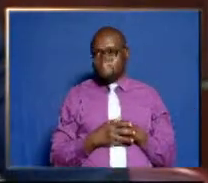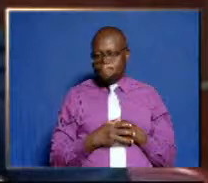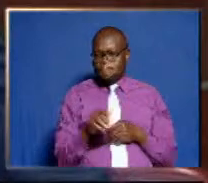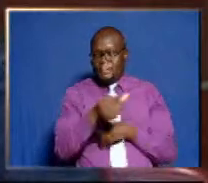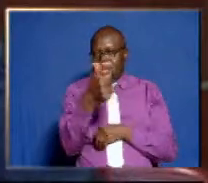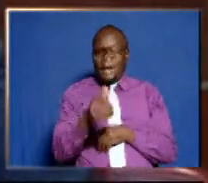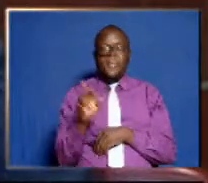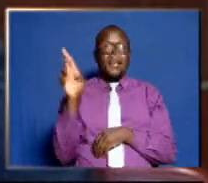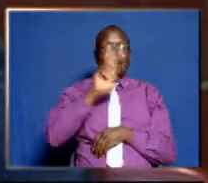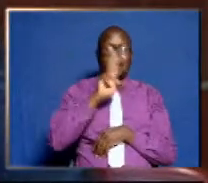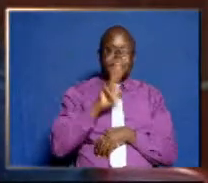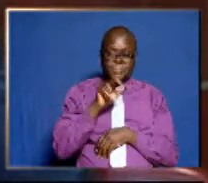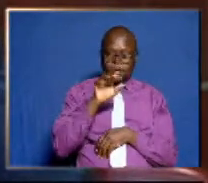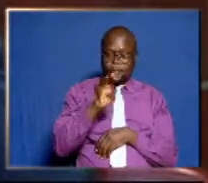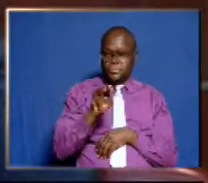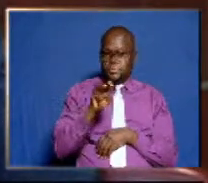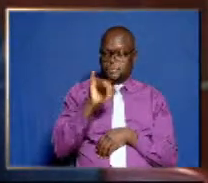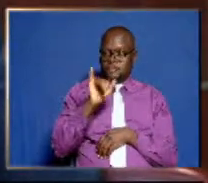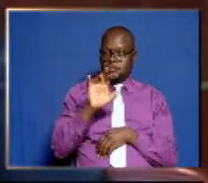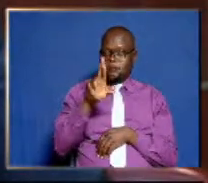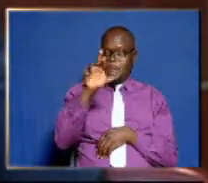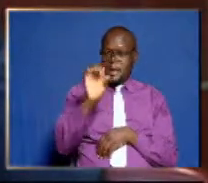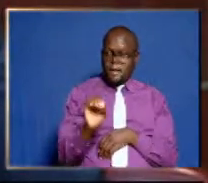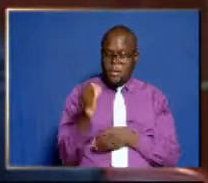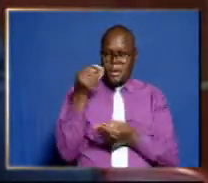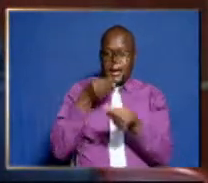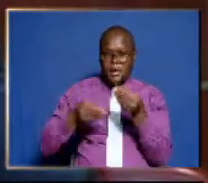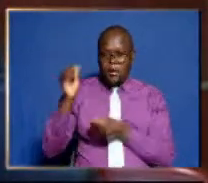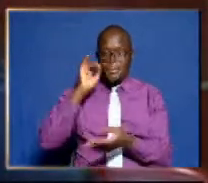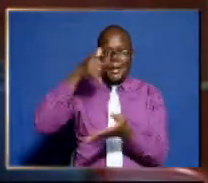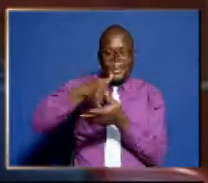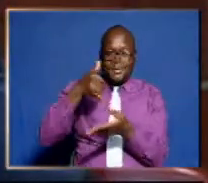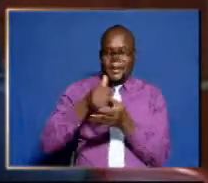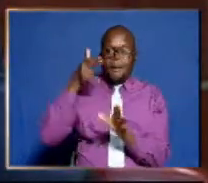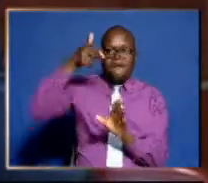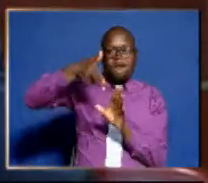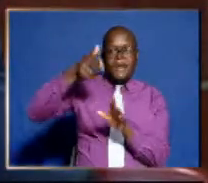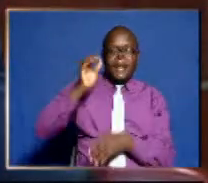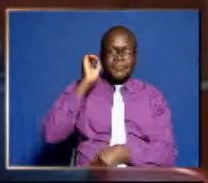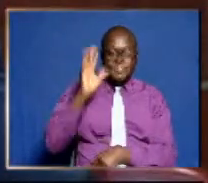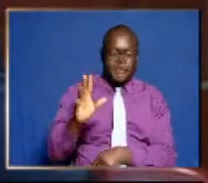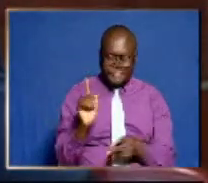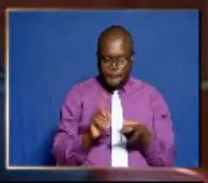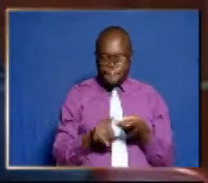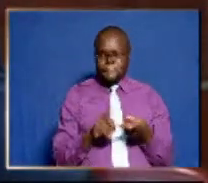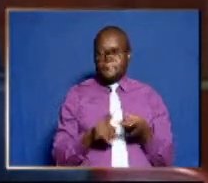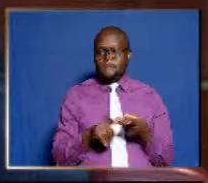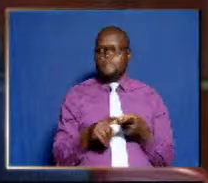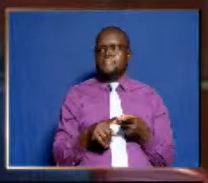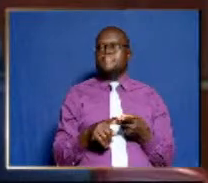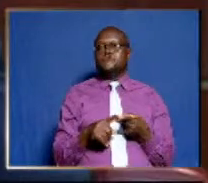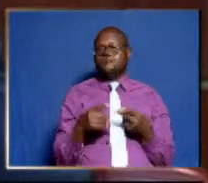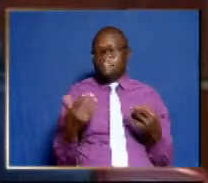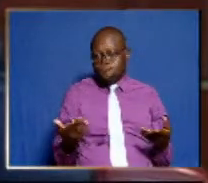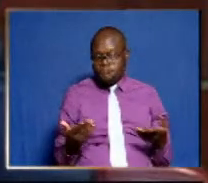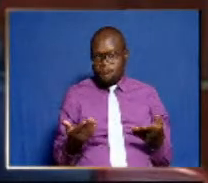risks to the macroeconomic outlook include the rising fuel prices, the foreign exchange